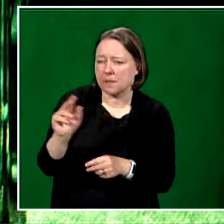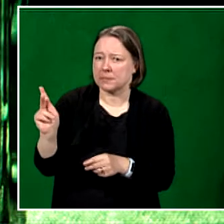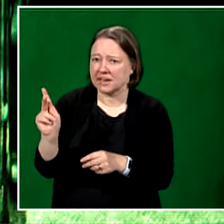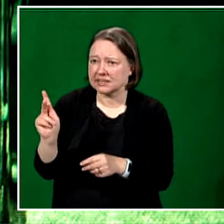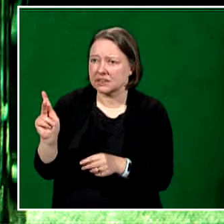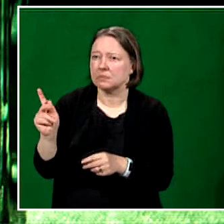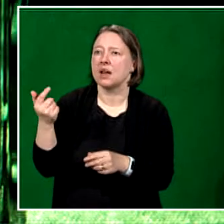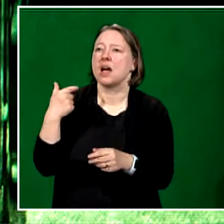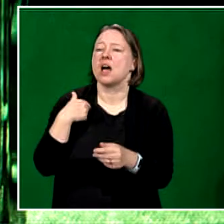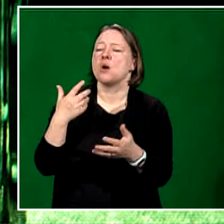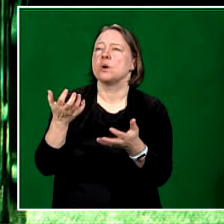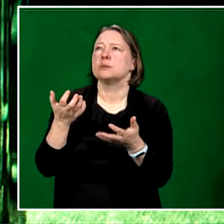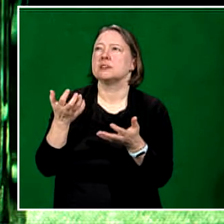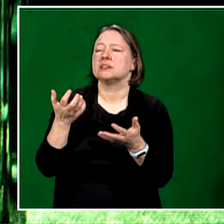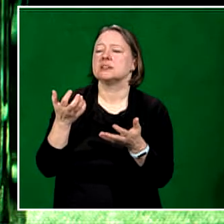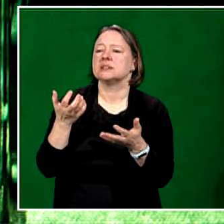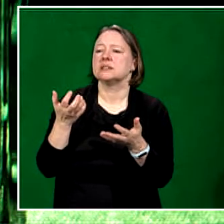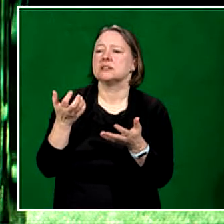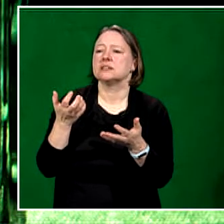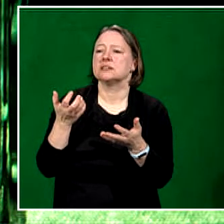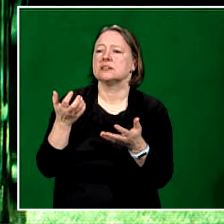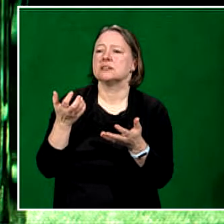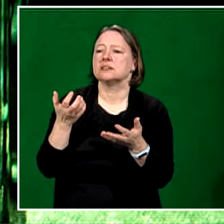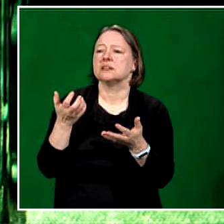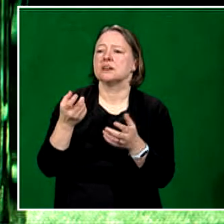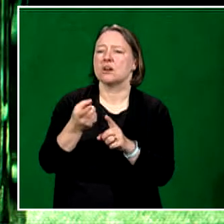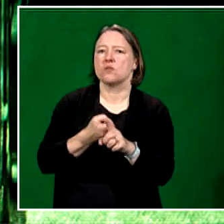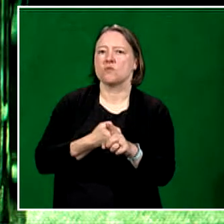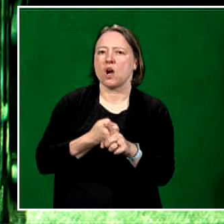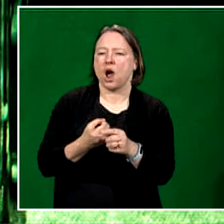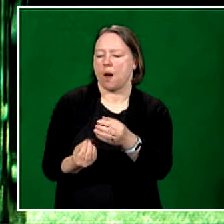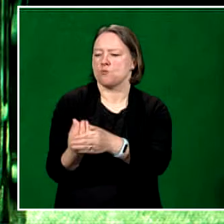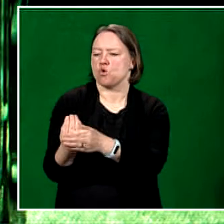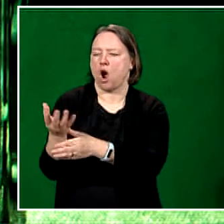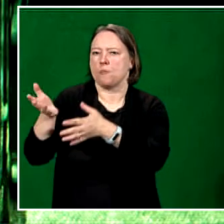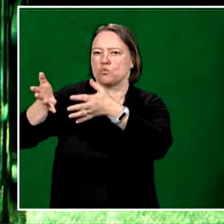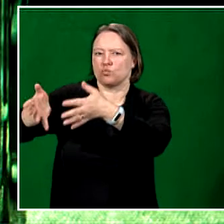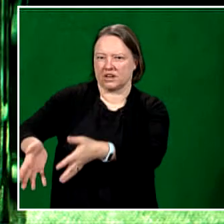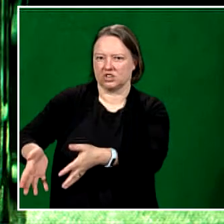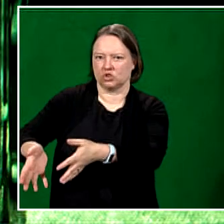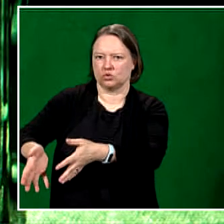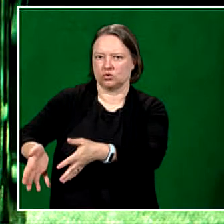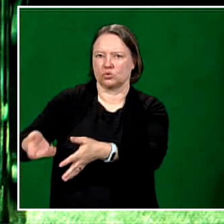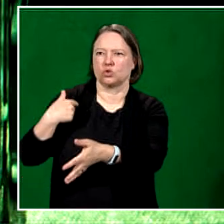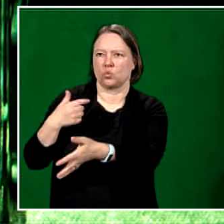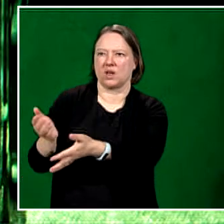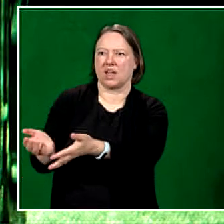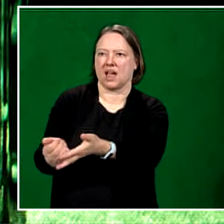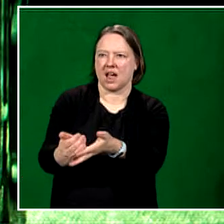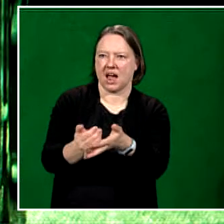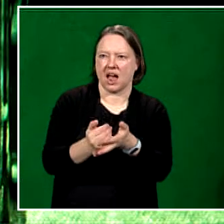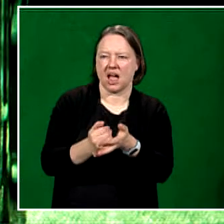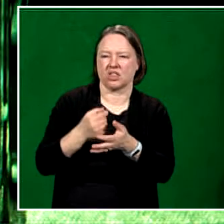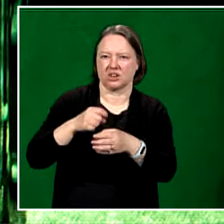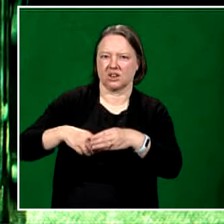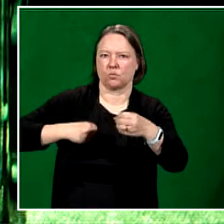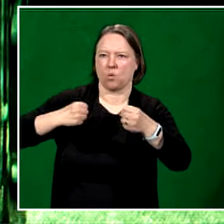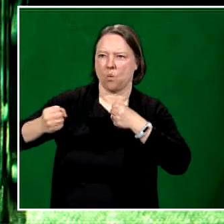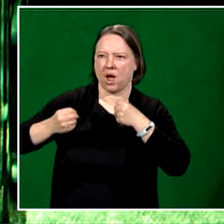are going to be from crop residues that are discarded and burnt in Rwanda. For